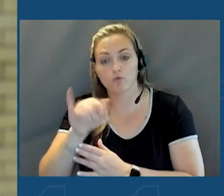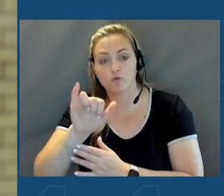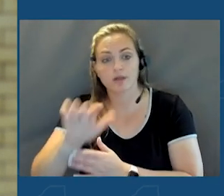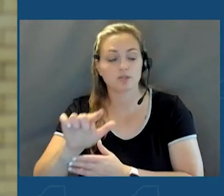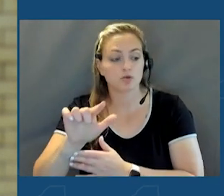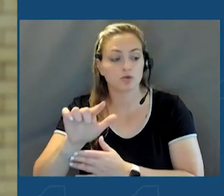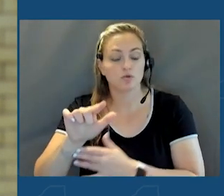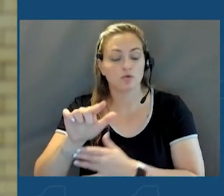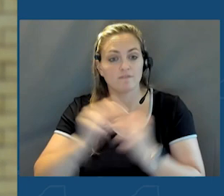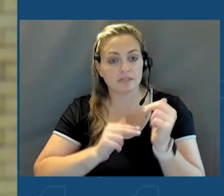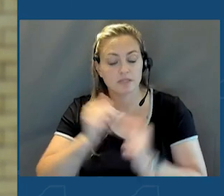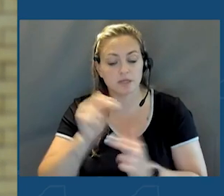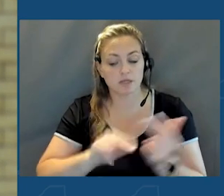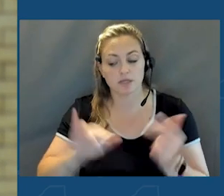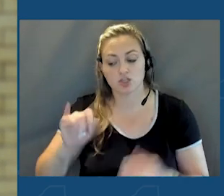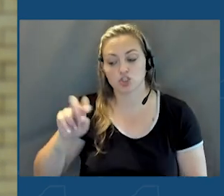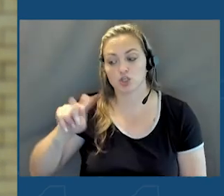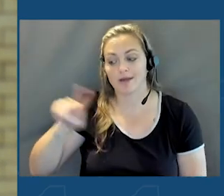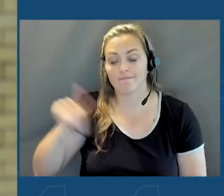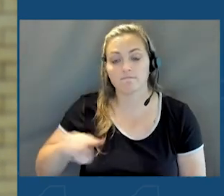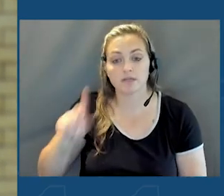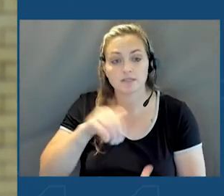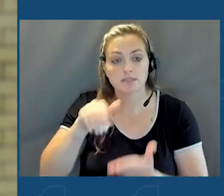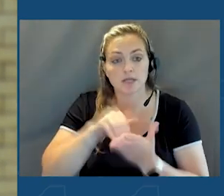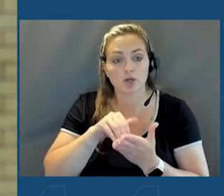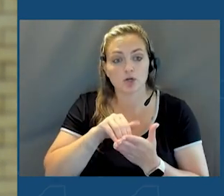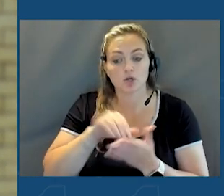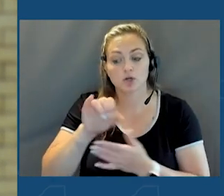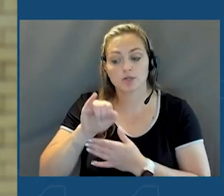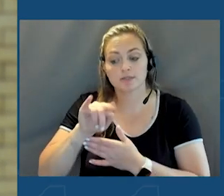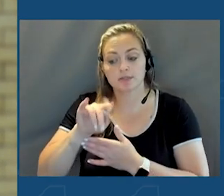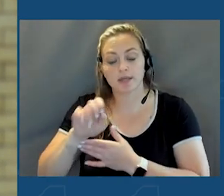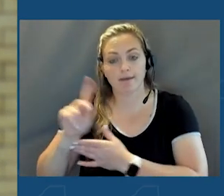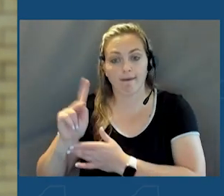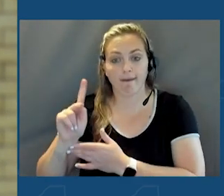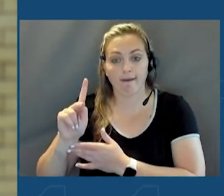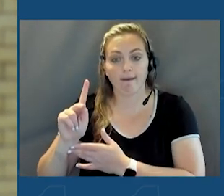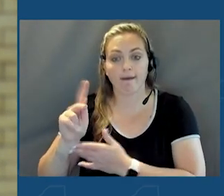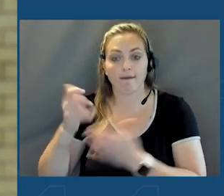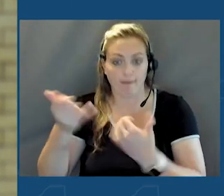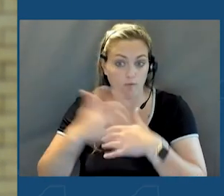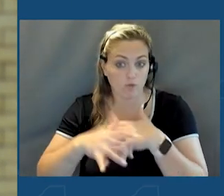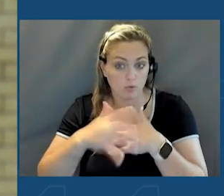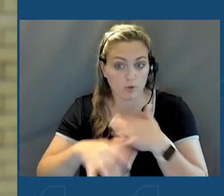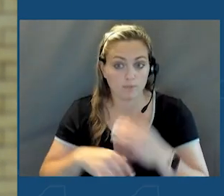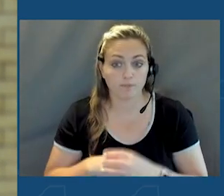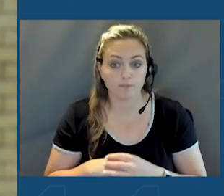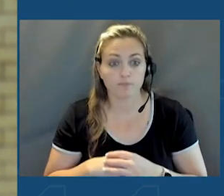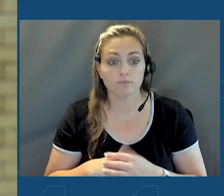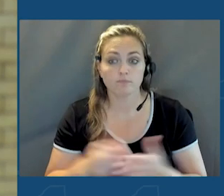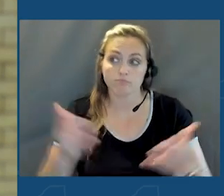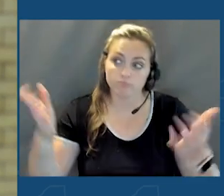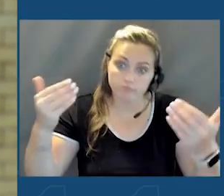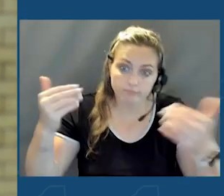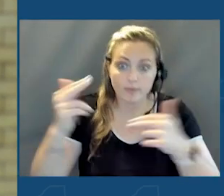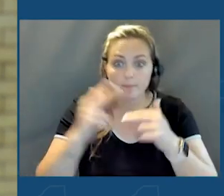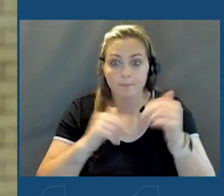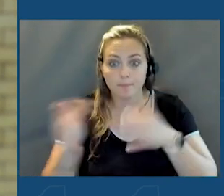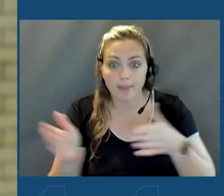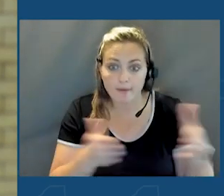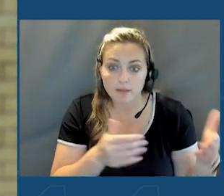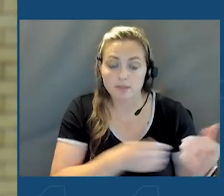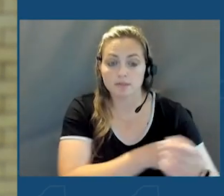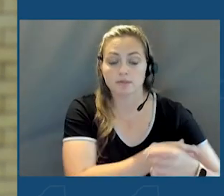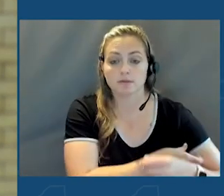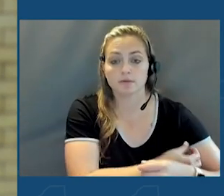Center, we just announced, Site K, is now available. Bring out the plans, bring out your